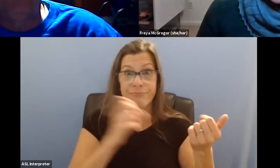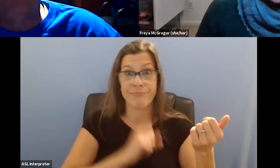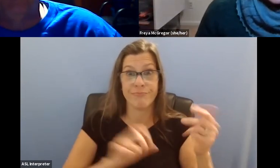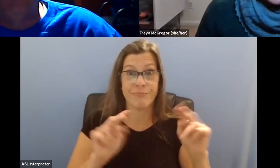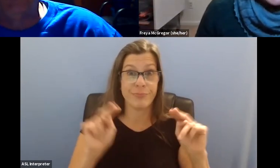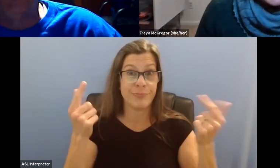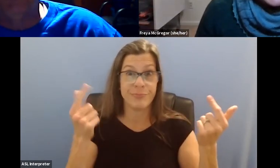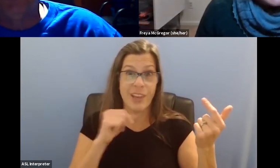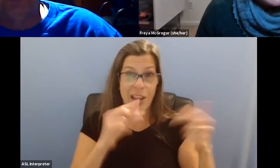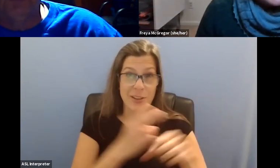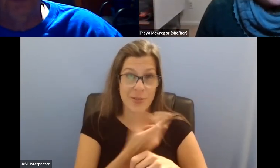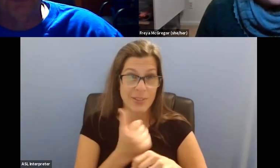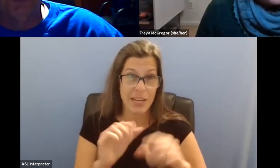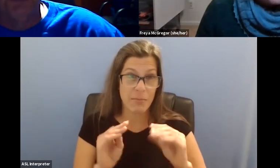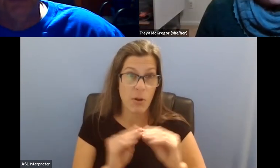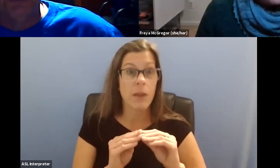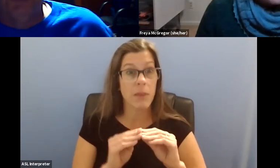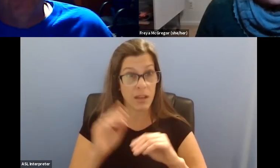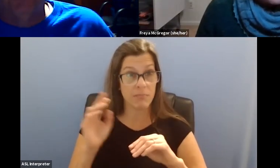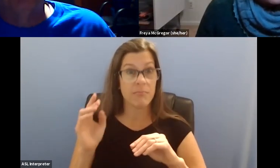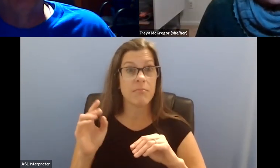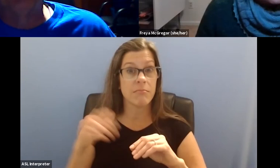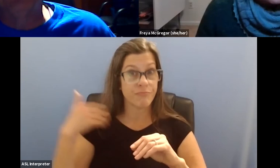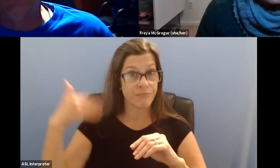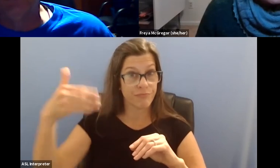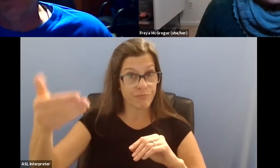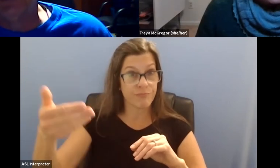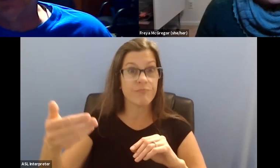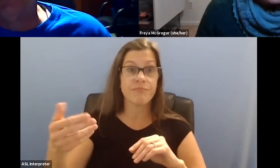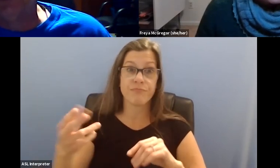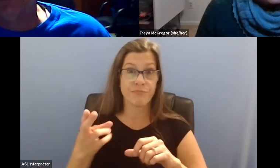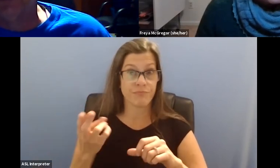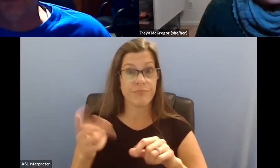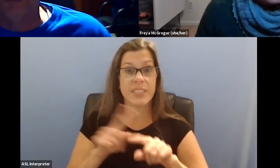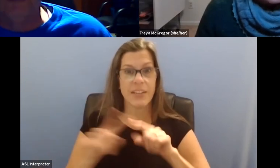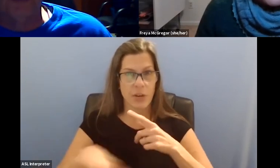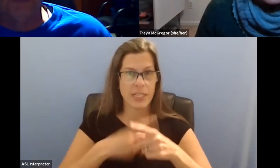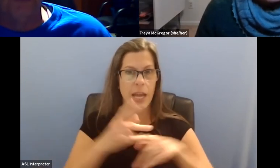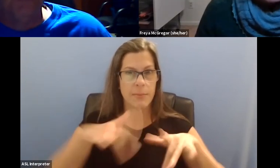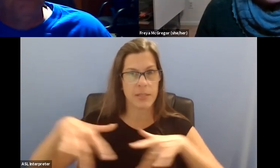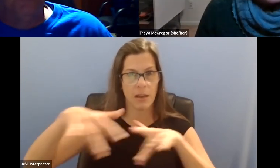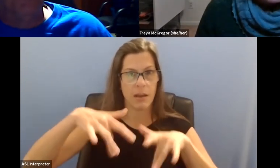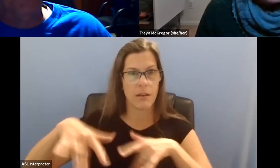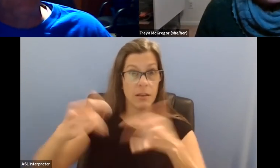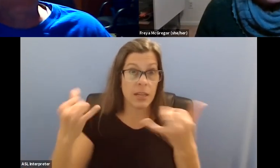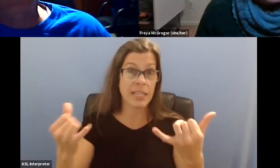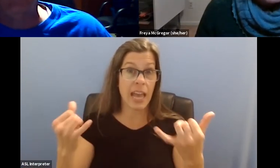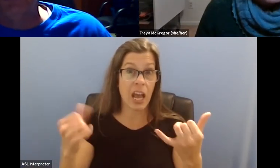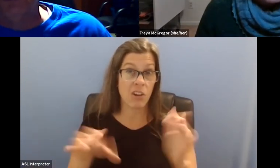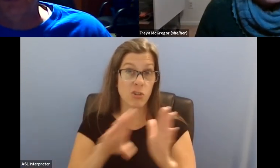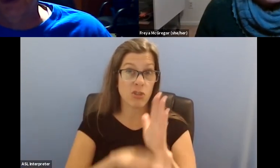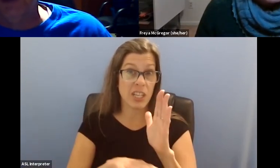I've had various types of recorders and now I use just an inexpensive digital recorder, uh, that I can